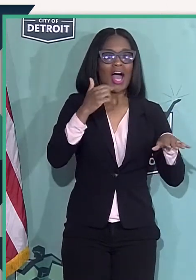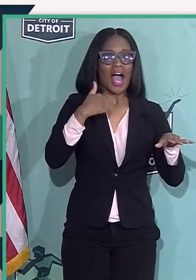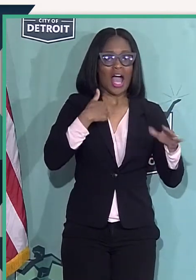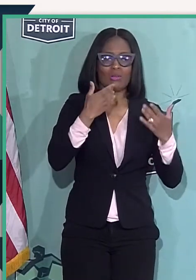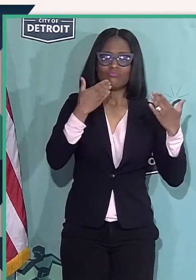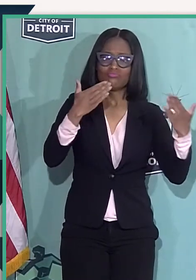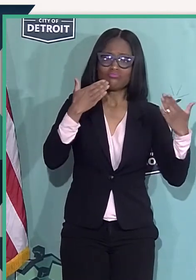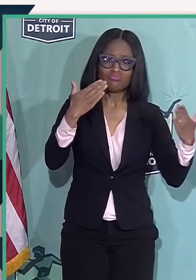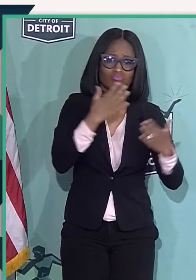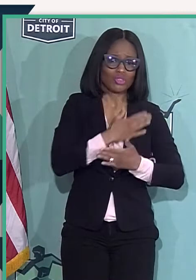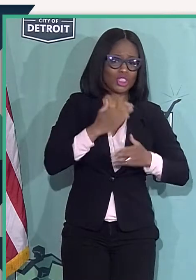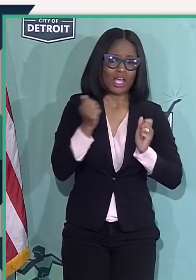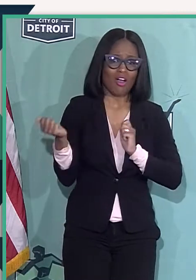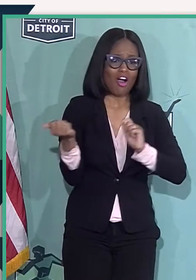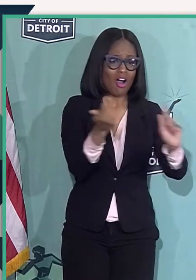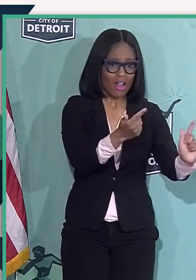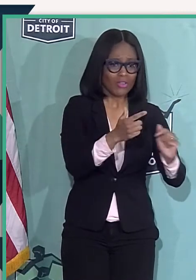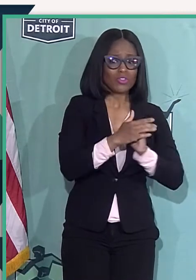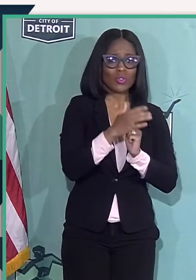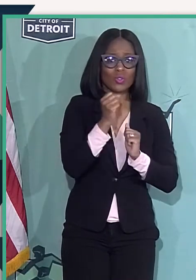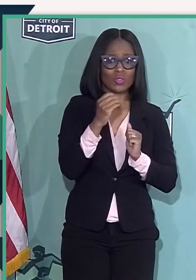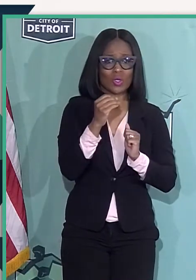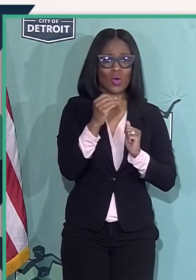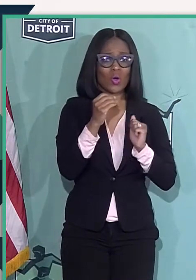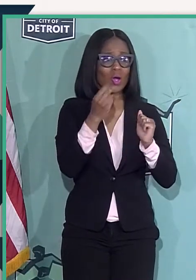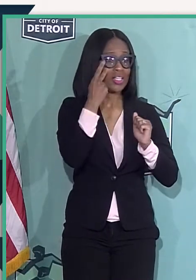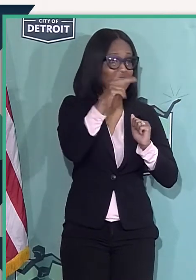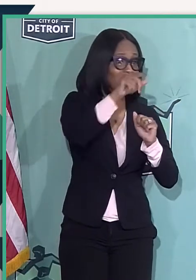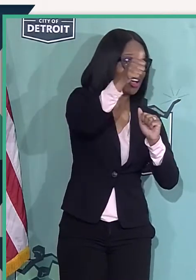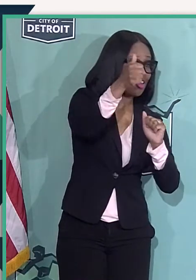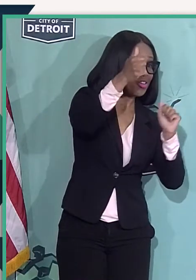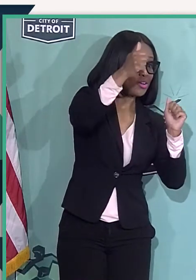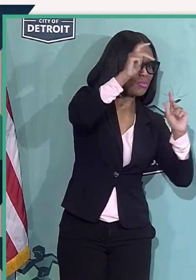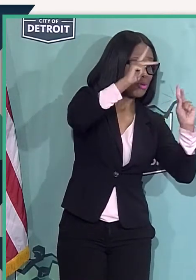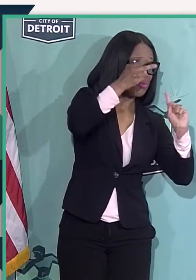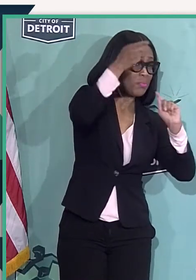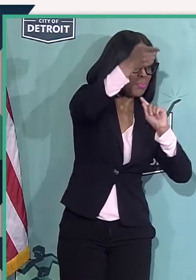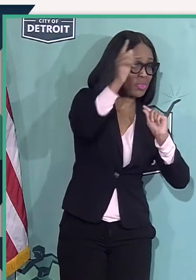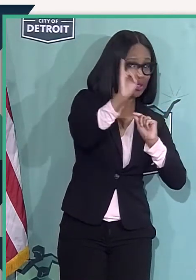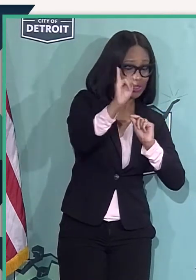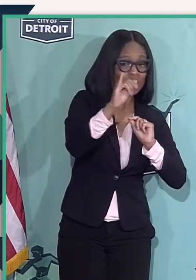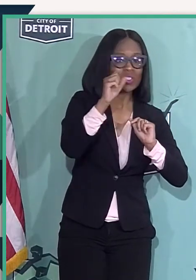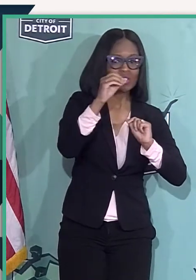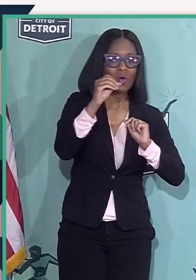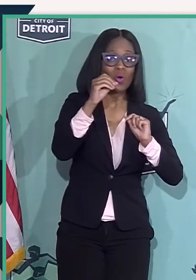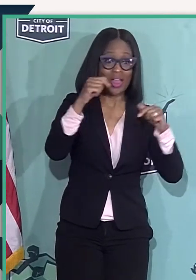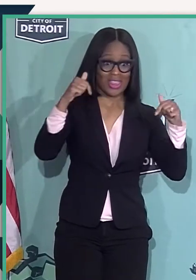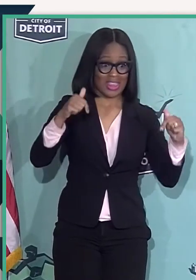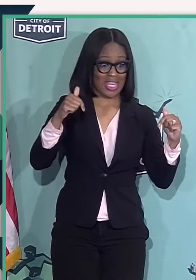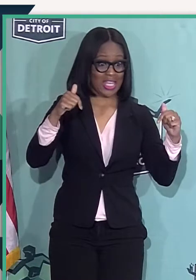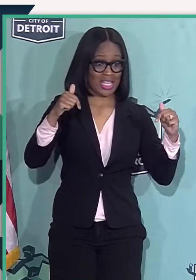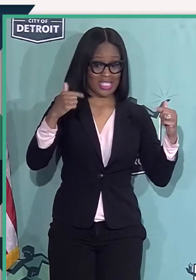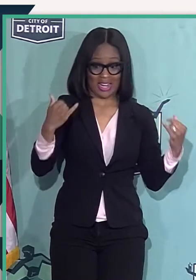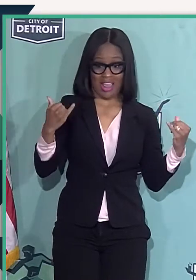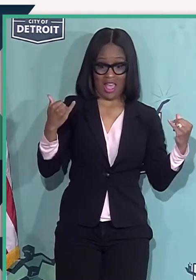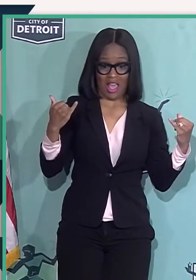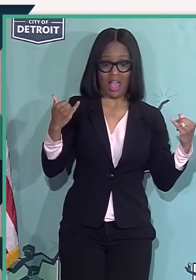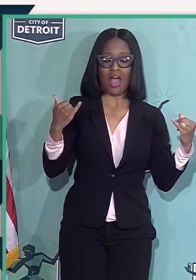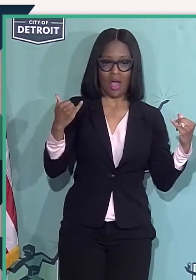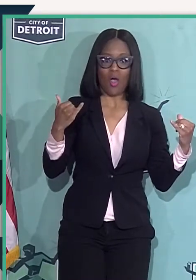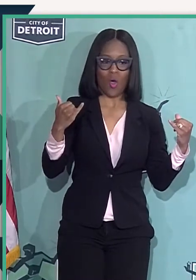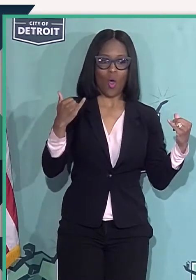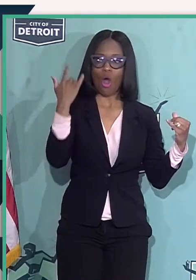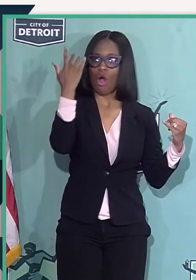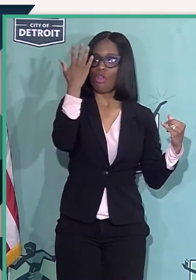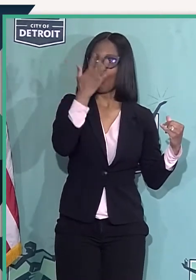and every one of you. Media services, I see you back there too. Thank you. This is what it looks like to want to be